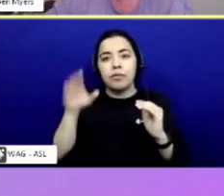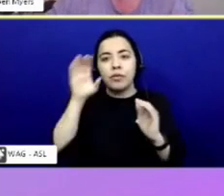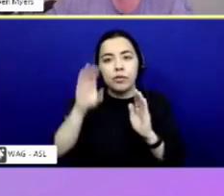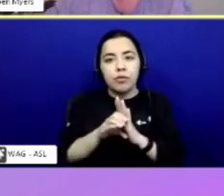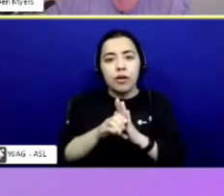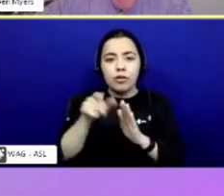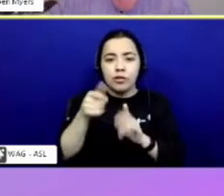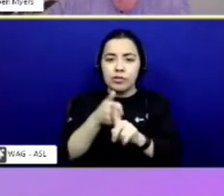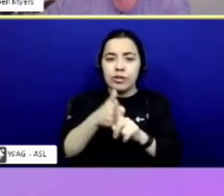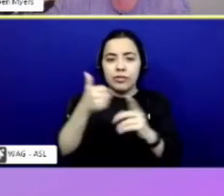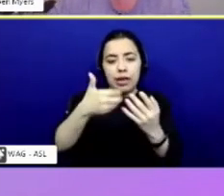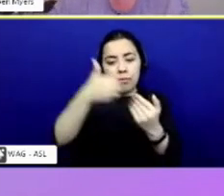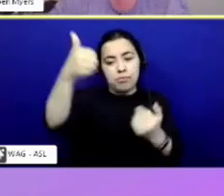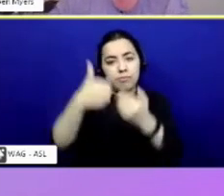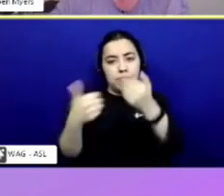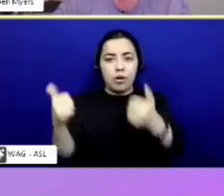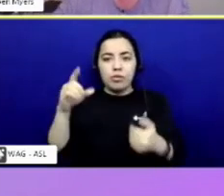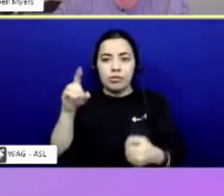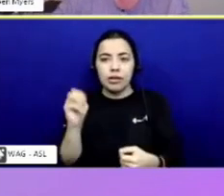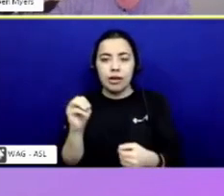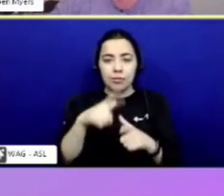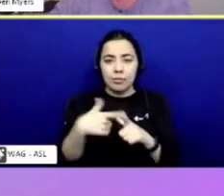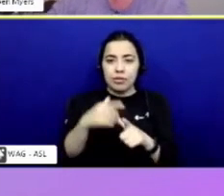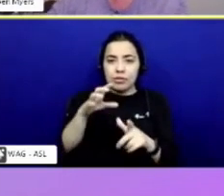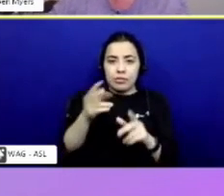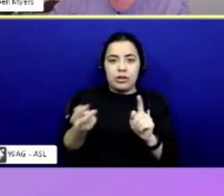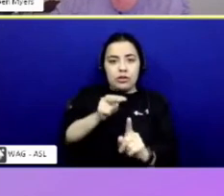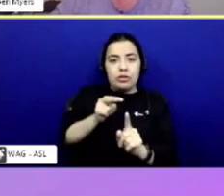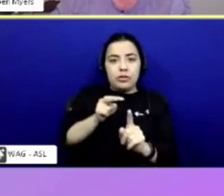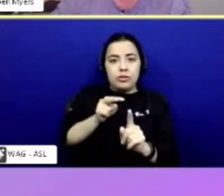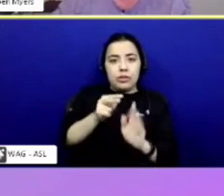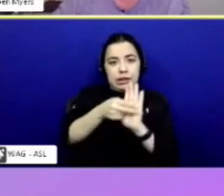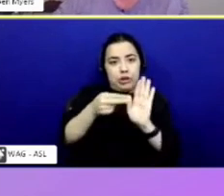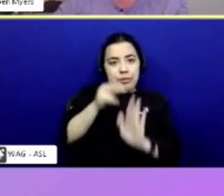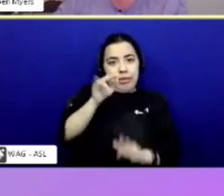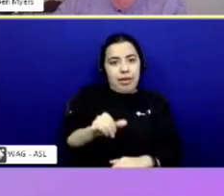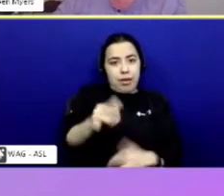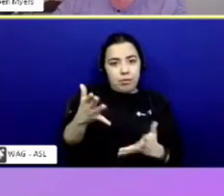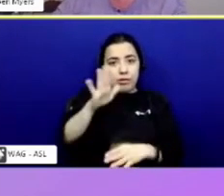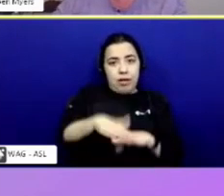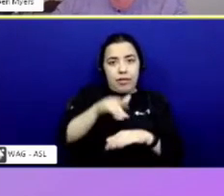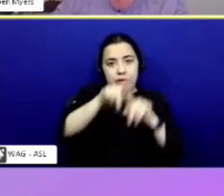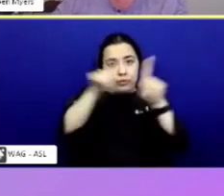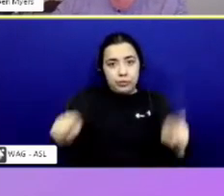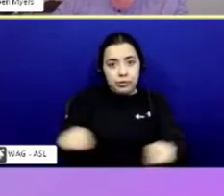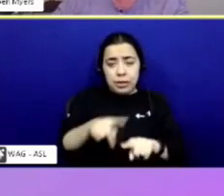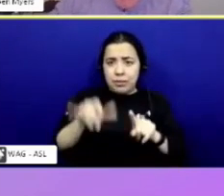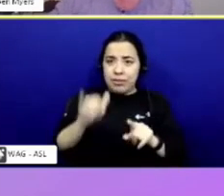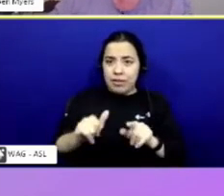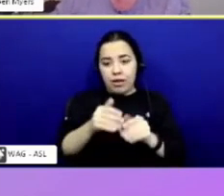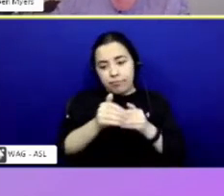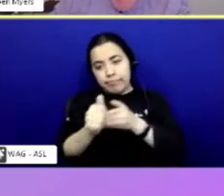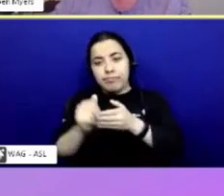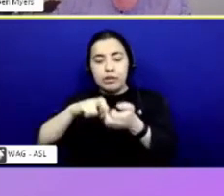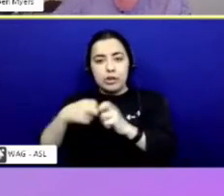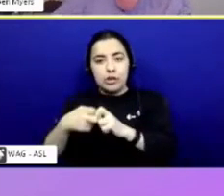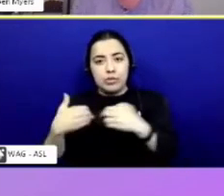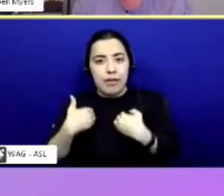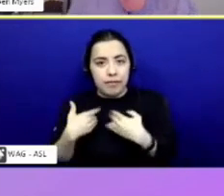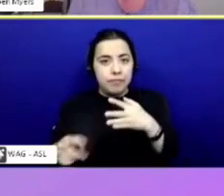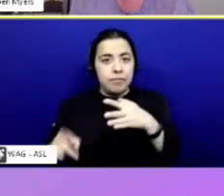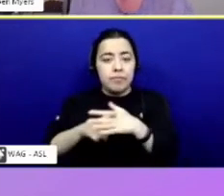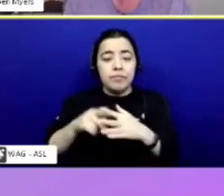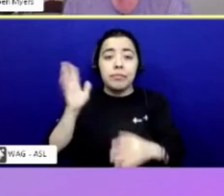DOM itself and try to interpret that. But this itself led to issues too with when HTML5 came out